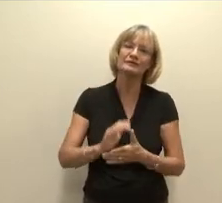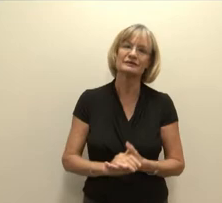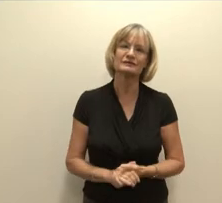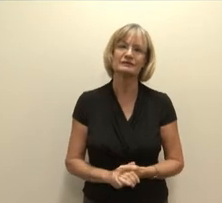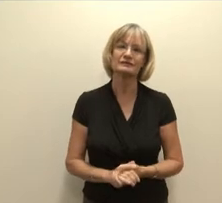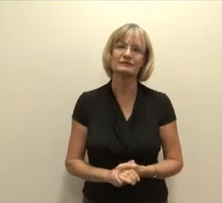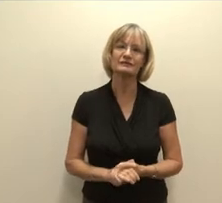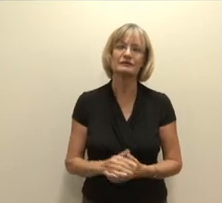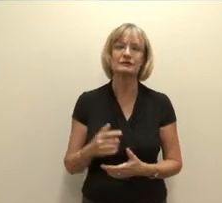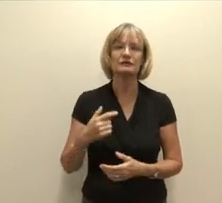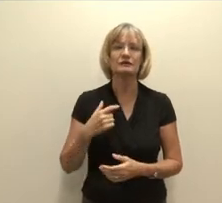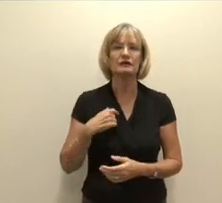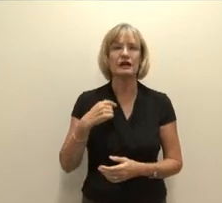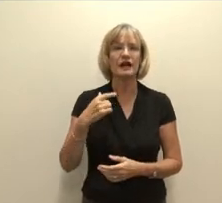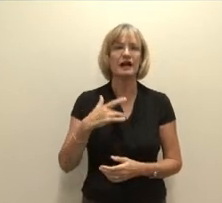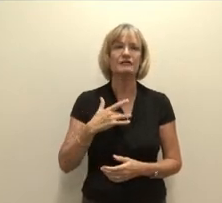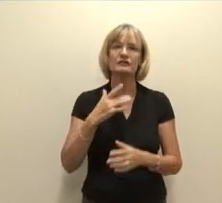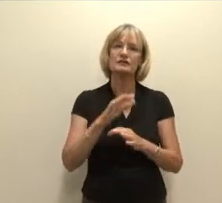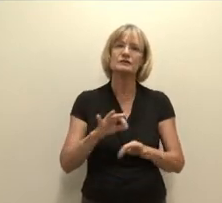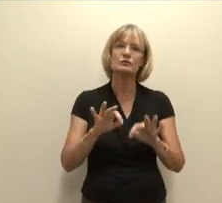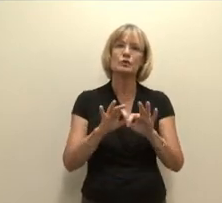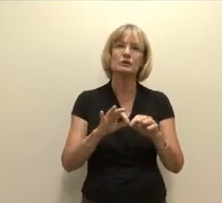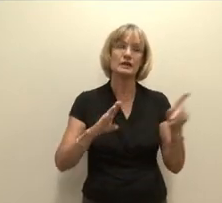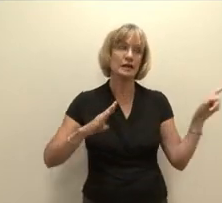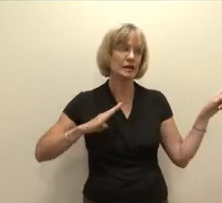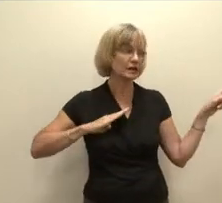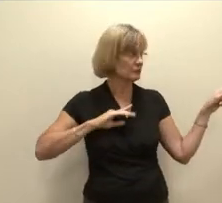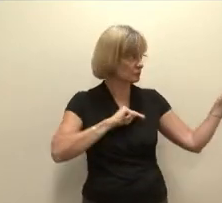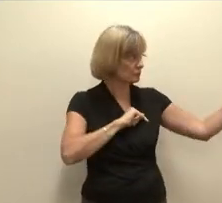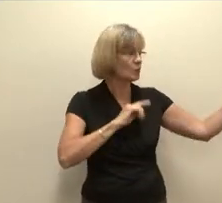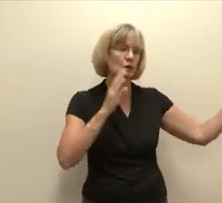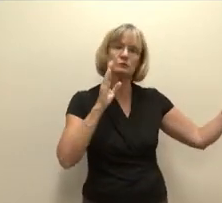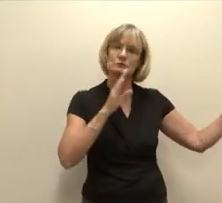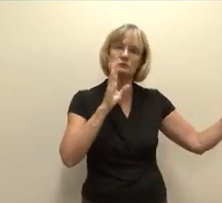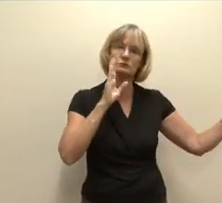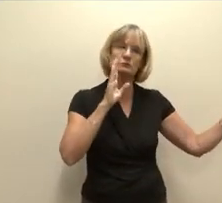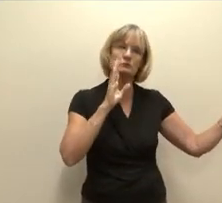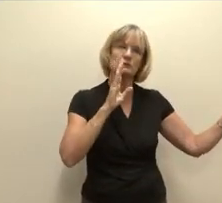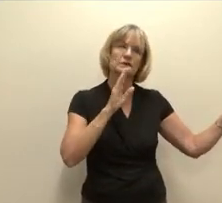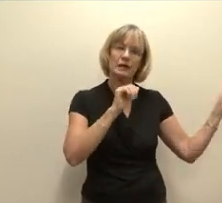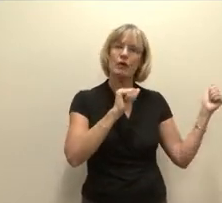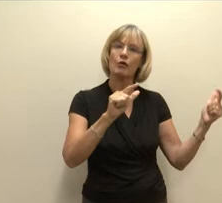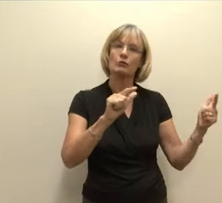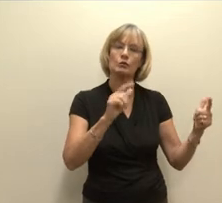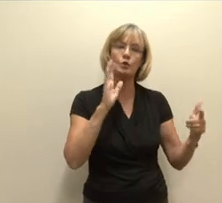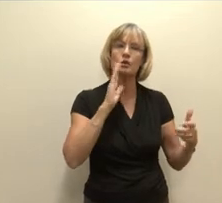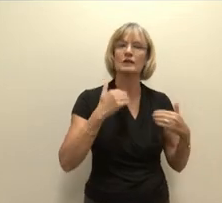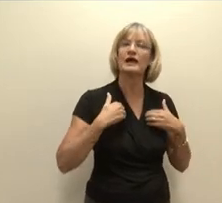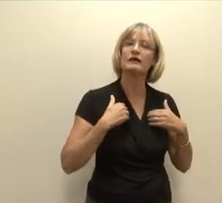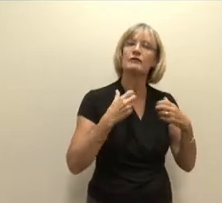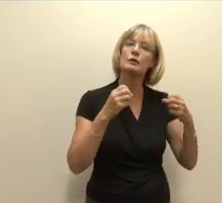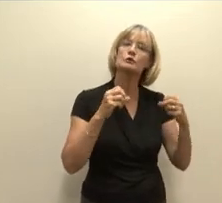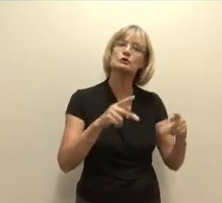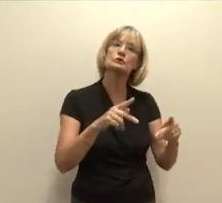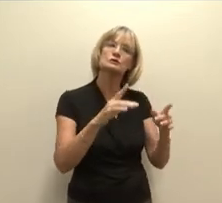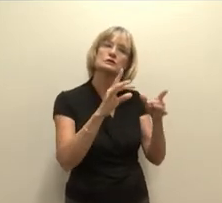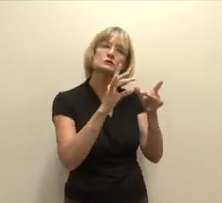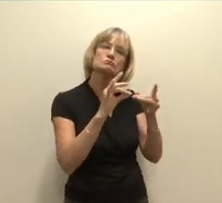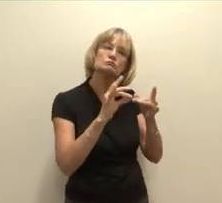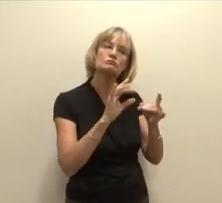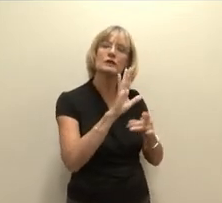I think it's important, and each board member will have an opportunity to explain the reasons for their respective votes tonight.